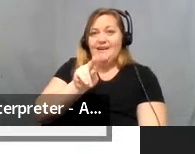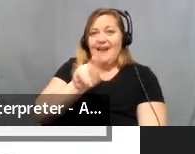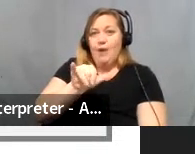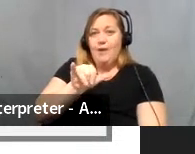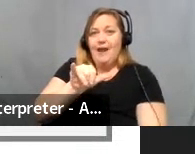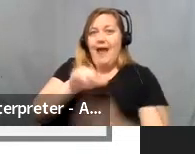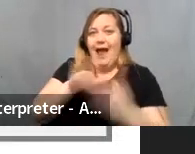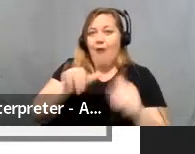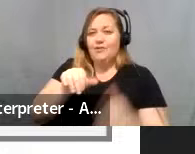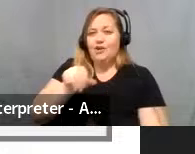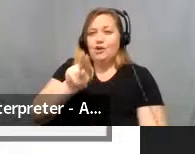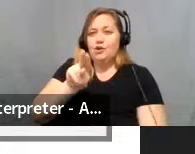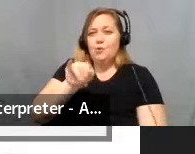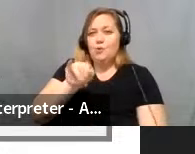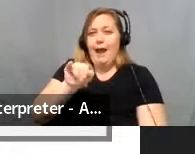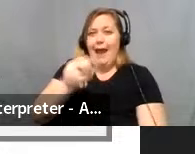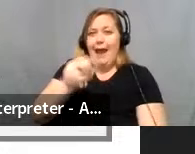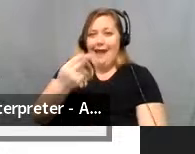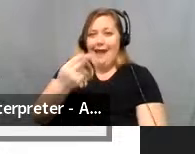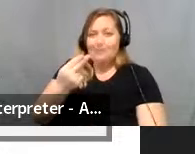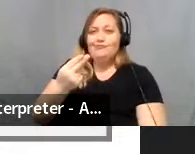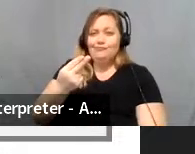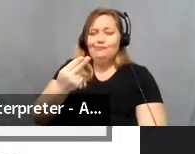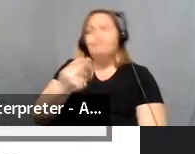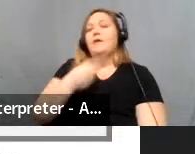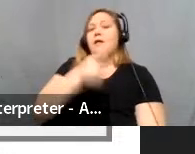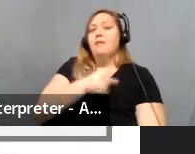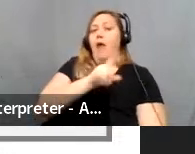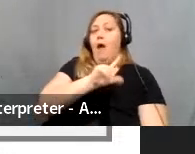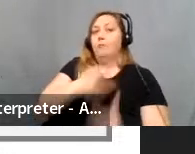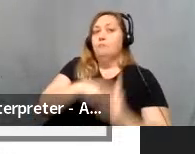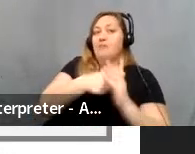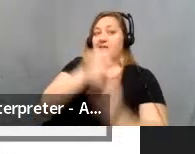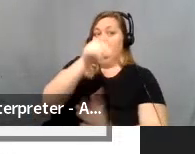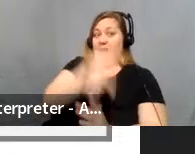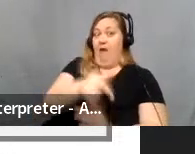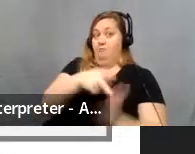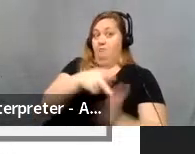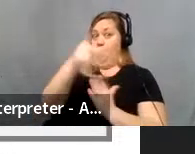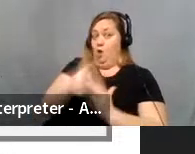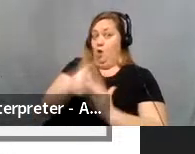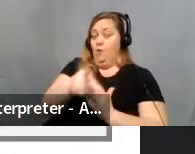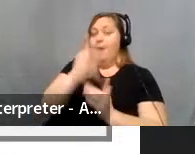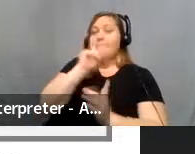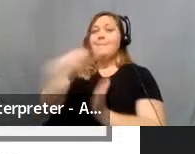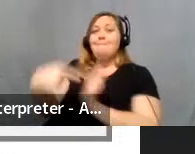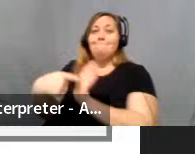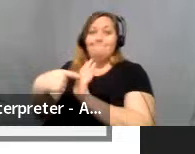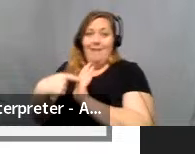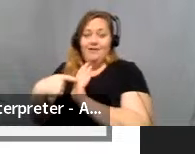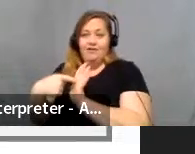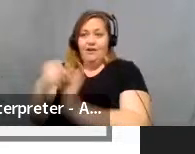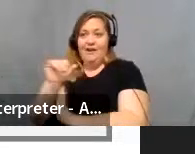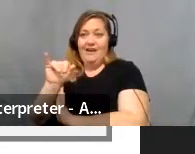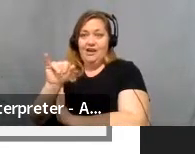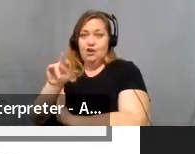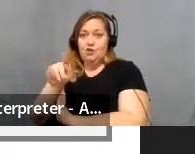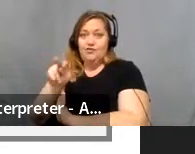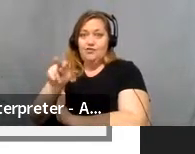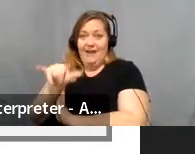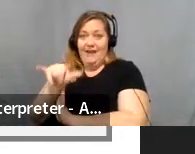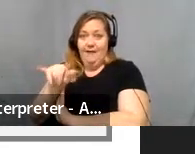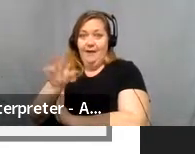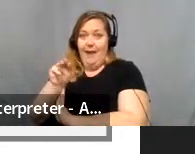UAP will place the Voluntary Inclusionary Housing Program, but Mandatory Inclusionary Housing, or